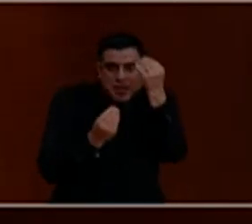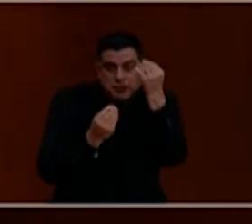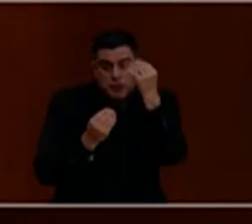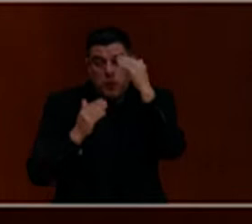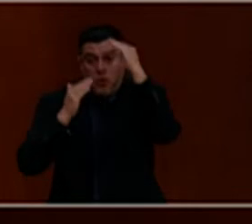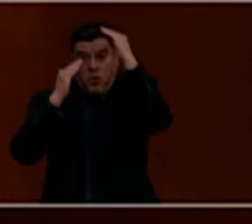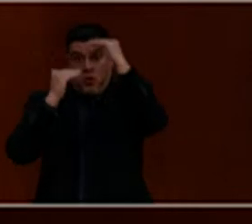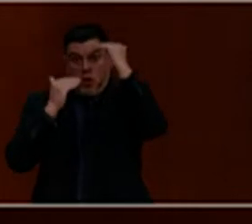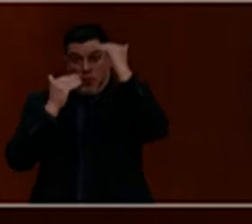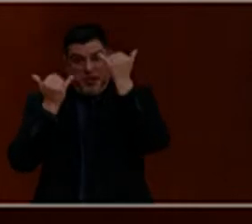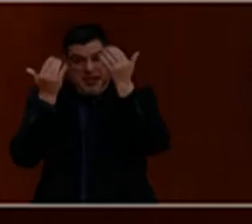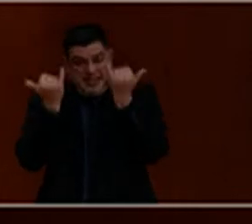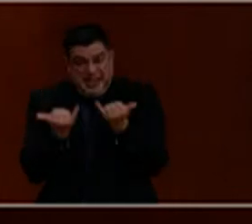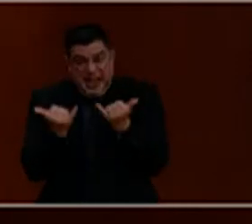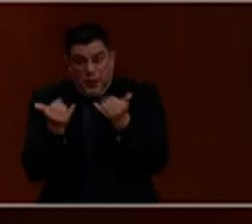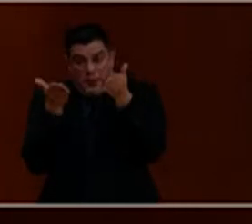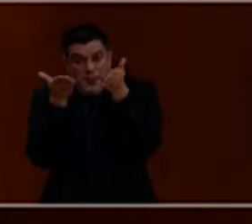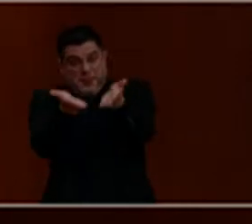it was